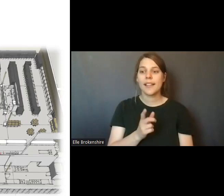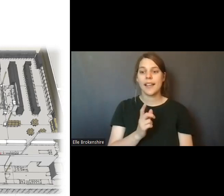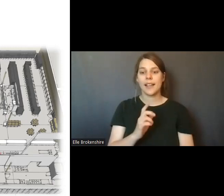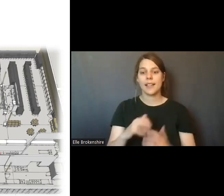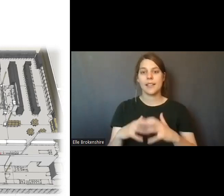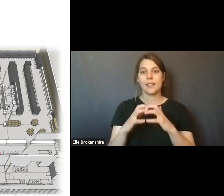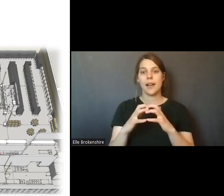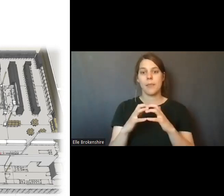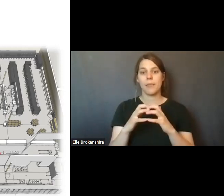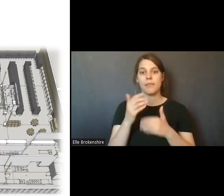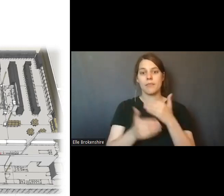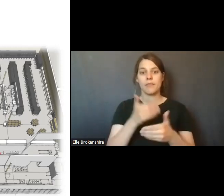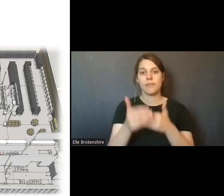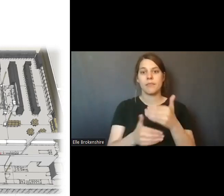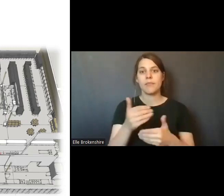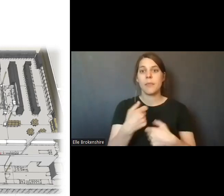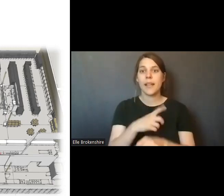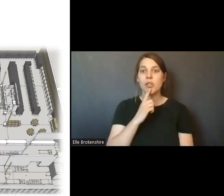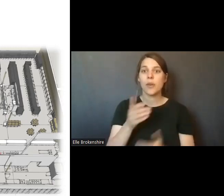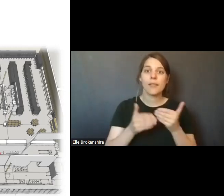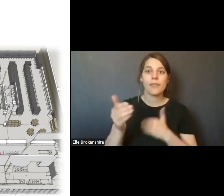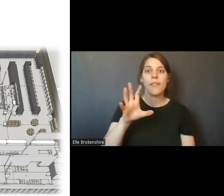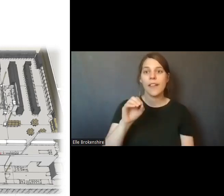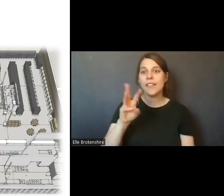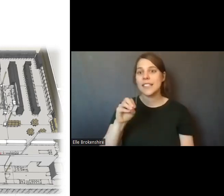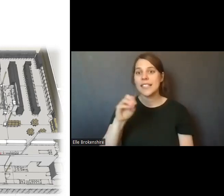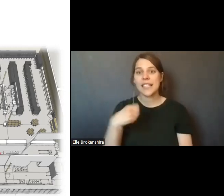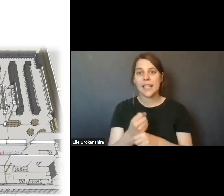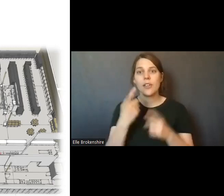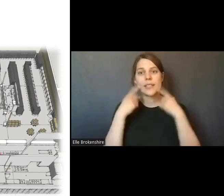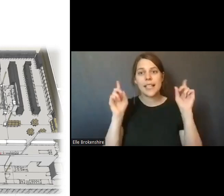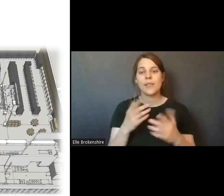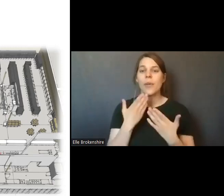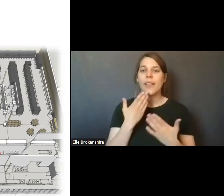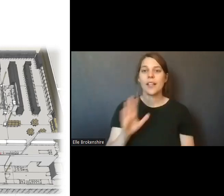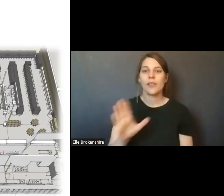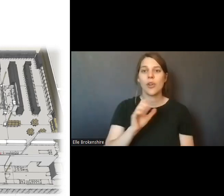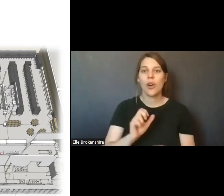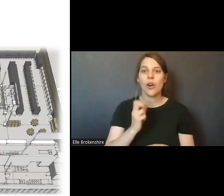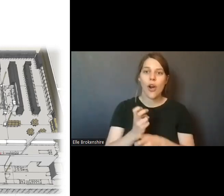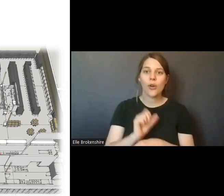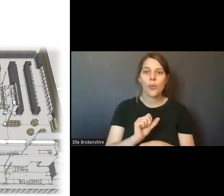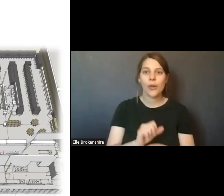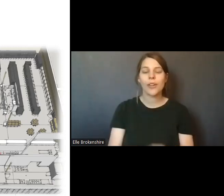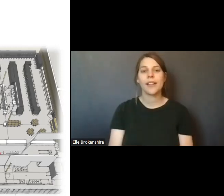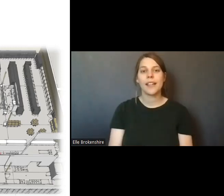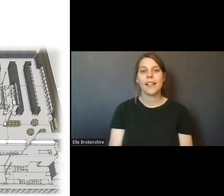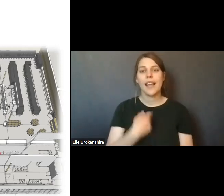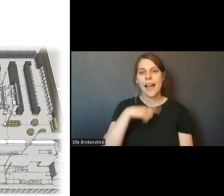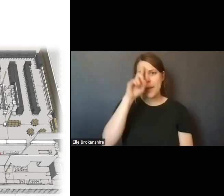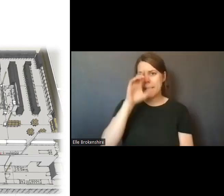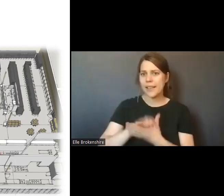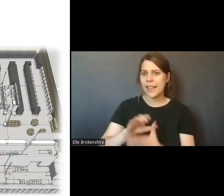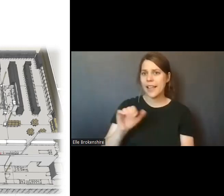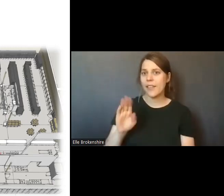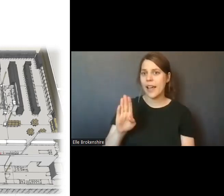he'll be able to be successful for 50, 60 years to come. So thank you all for your hard work. I believe Abdullah is